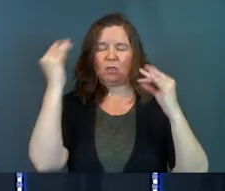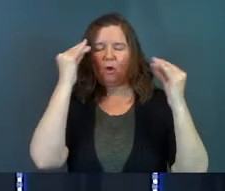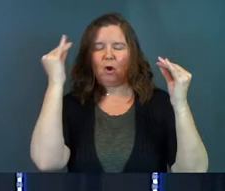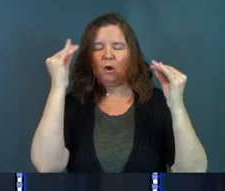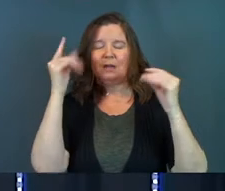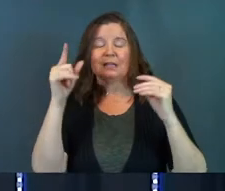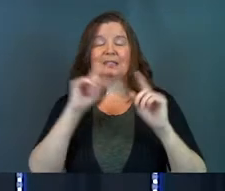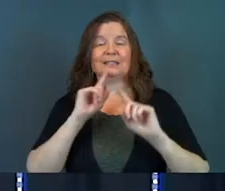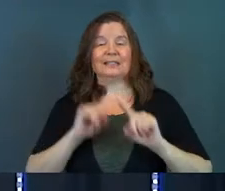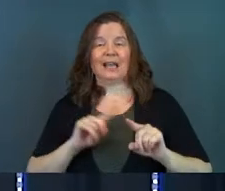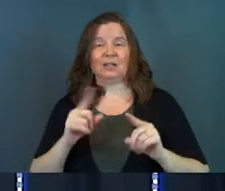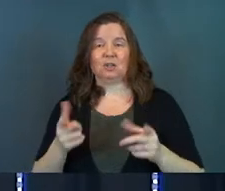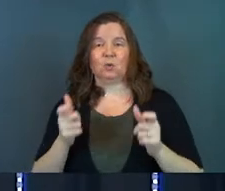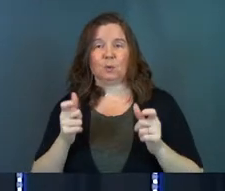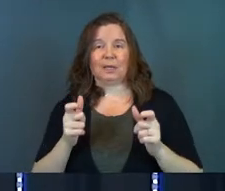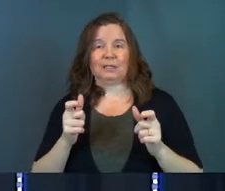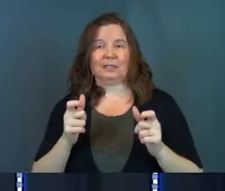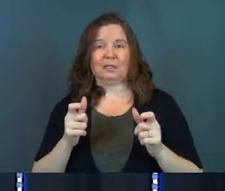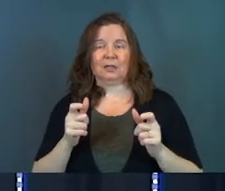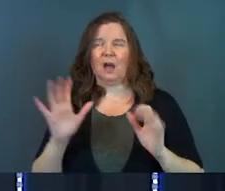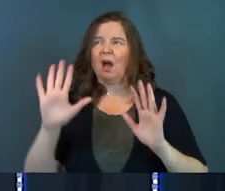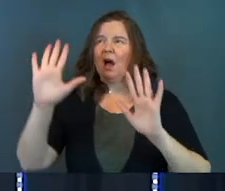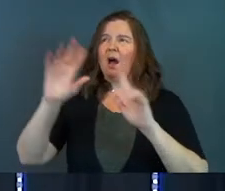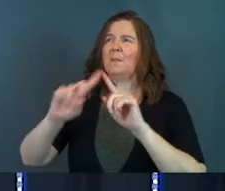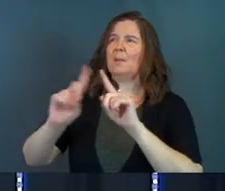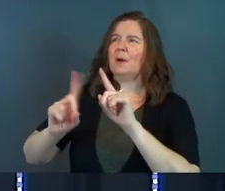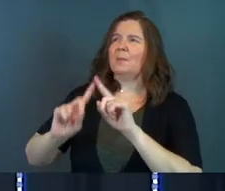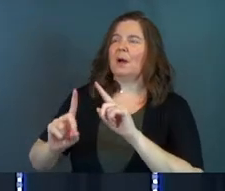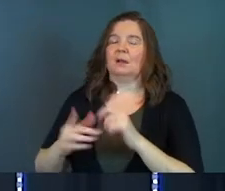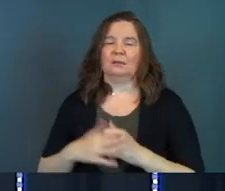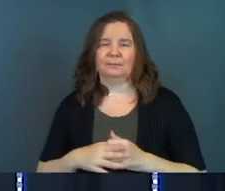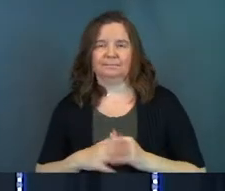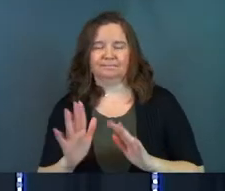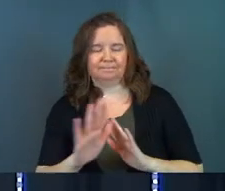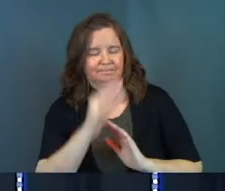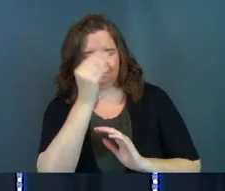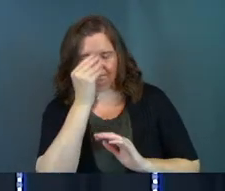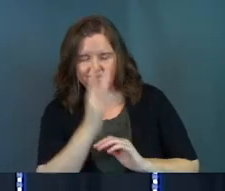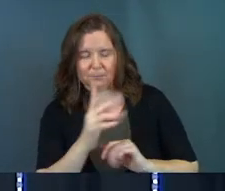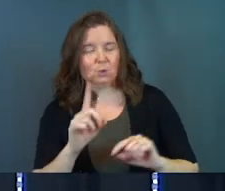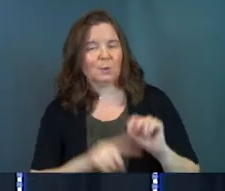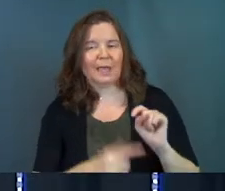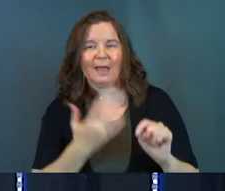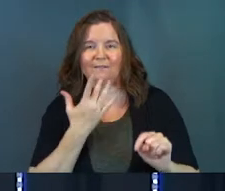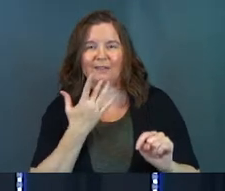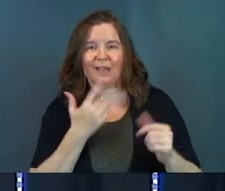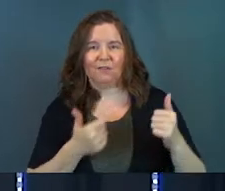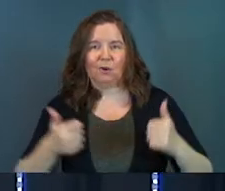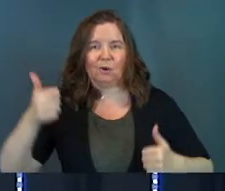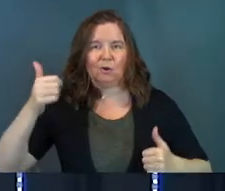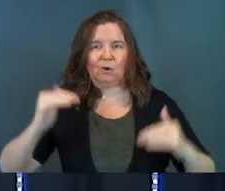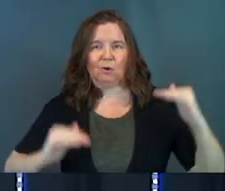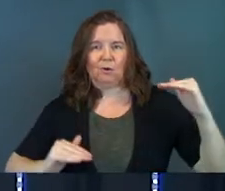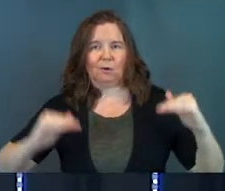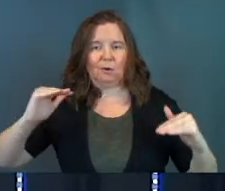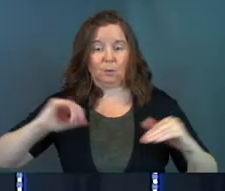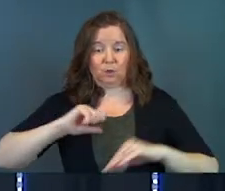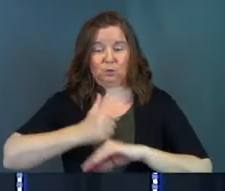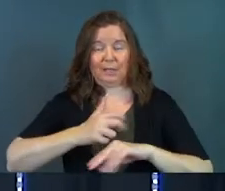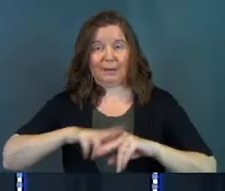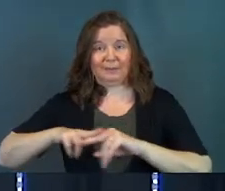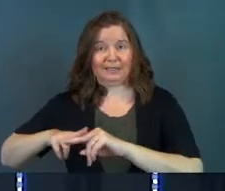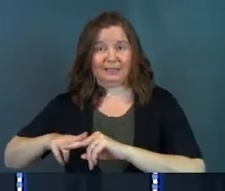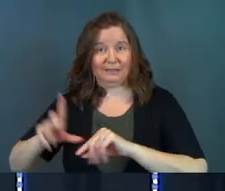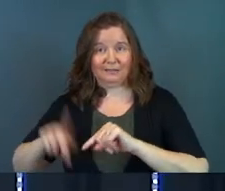here. He's answering a quick objection that some people might have. So he's saying, listen, you can't favor rich over poor when you set up